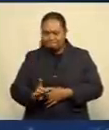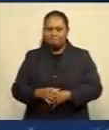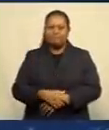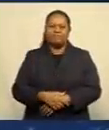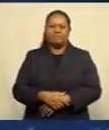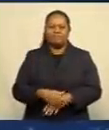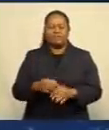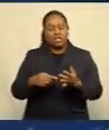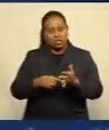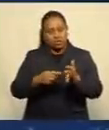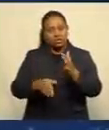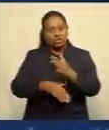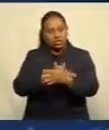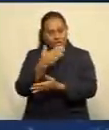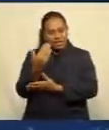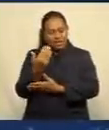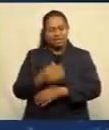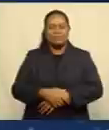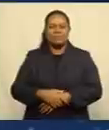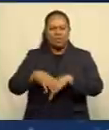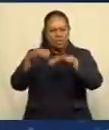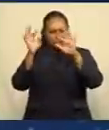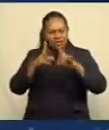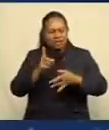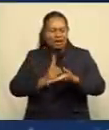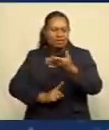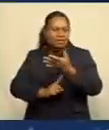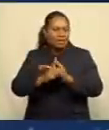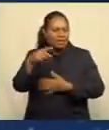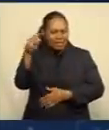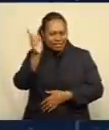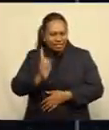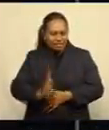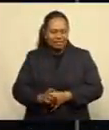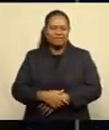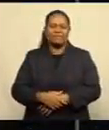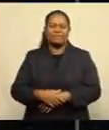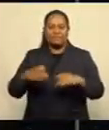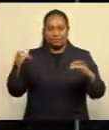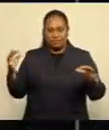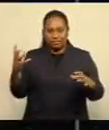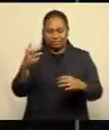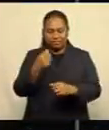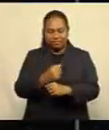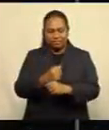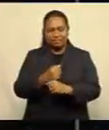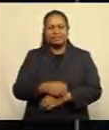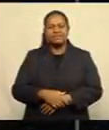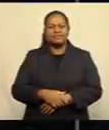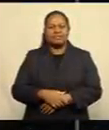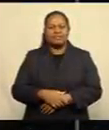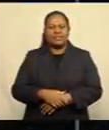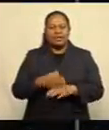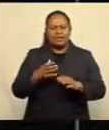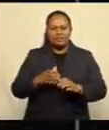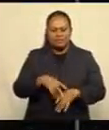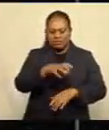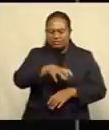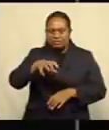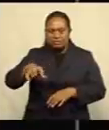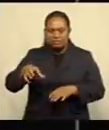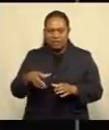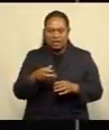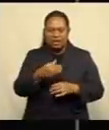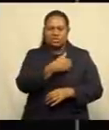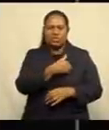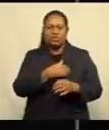for Tuesday, occasional showers and a few thunderstorms. Recapping our main stories, containment zone from